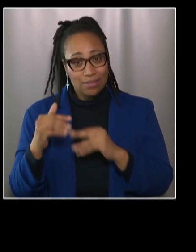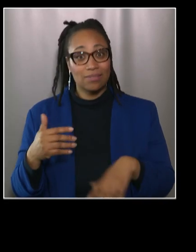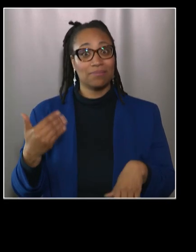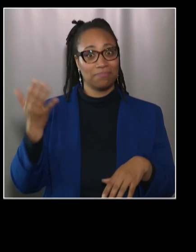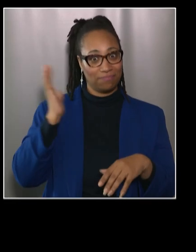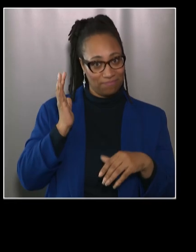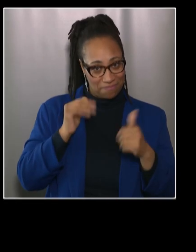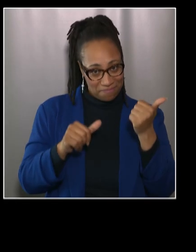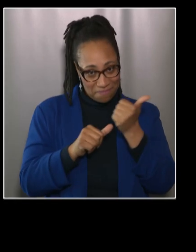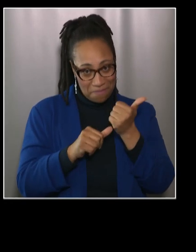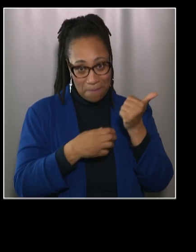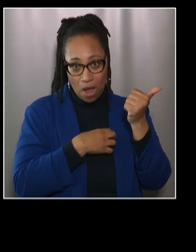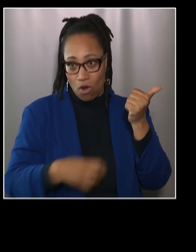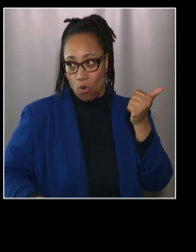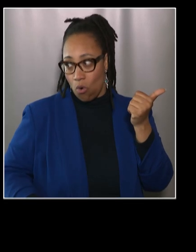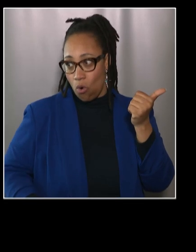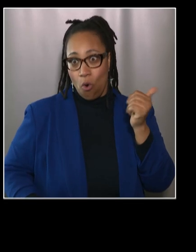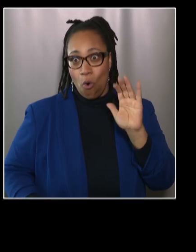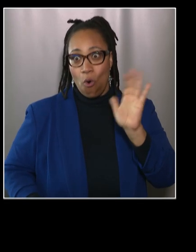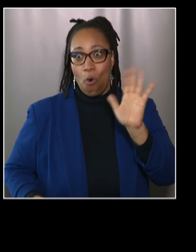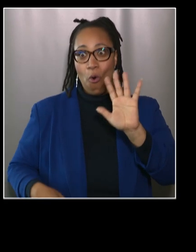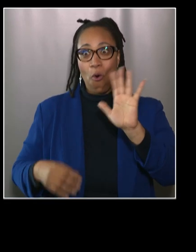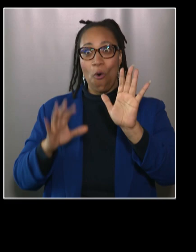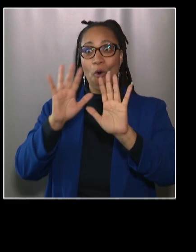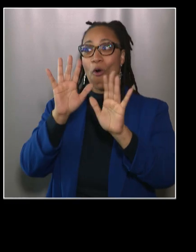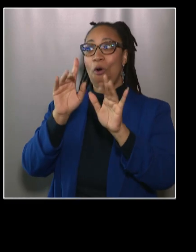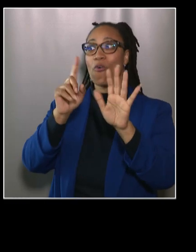never mind. Please pause.